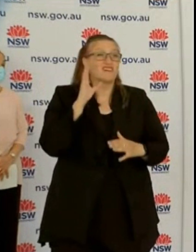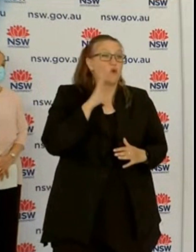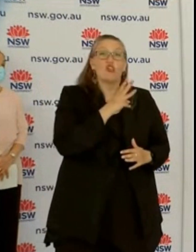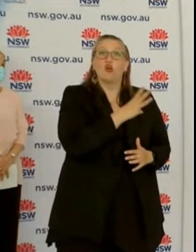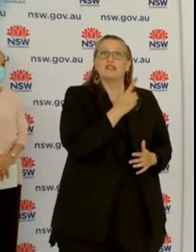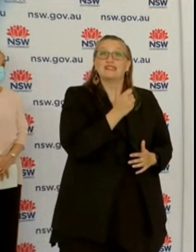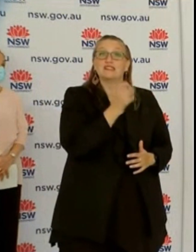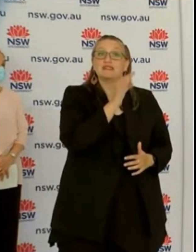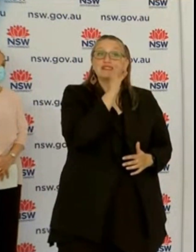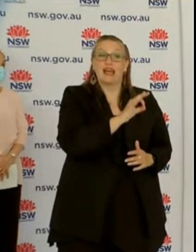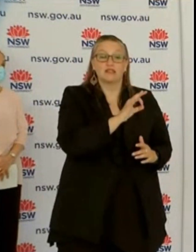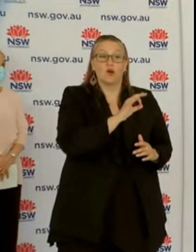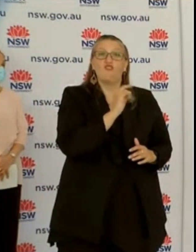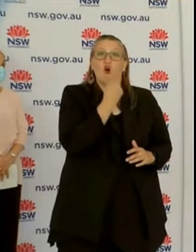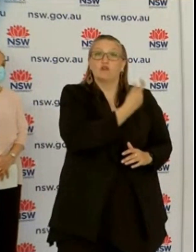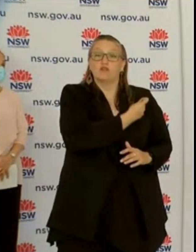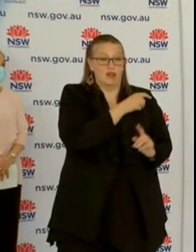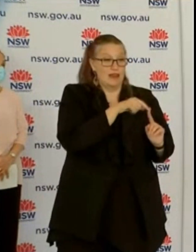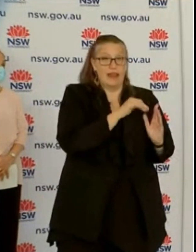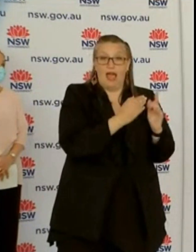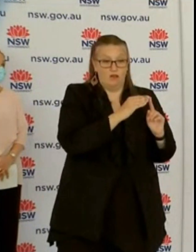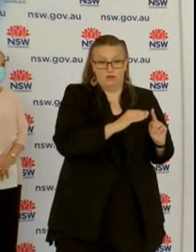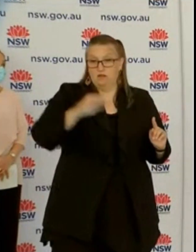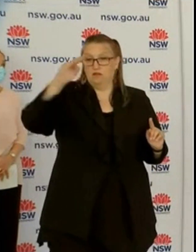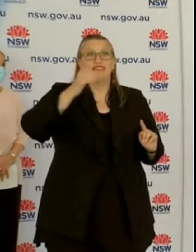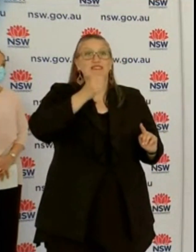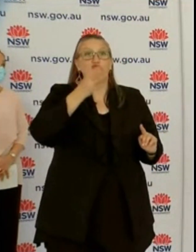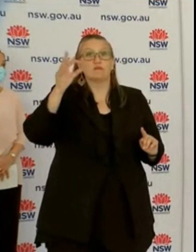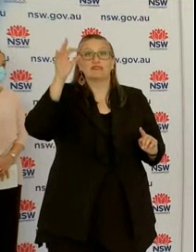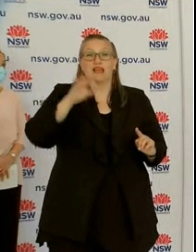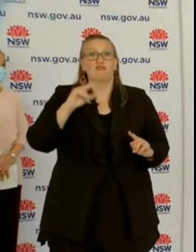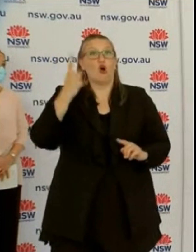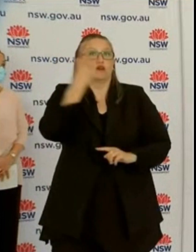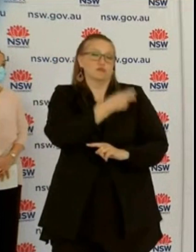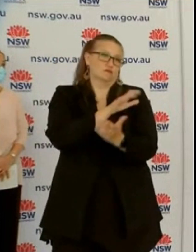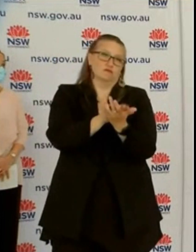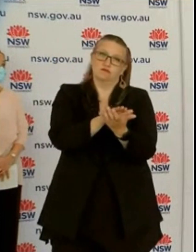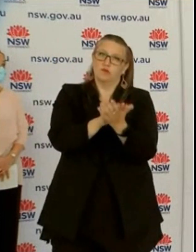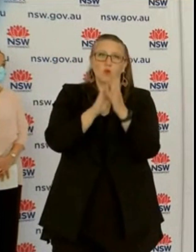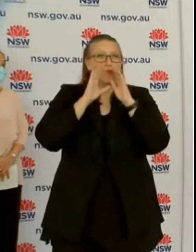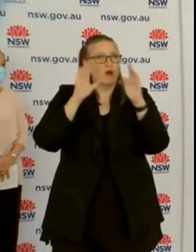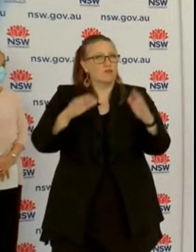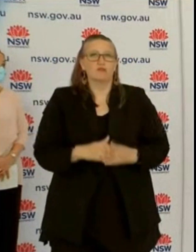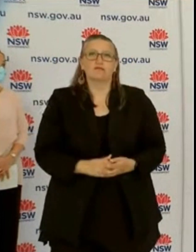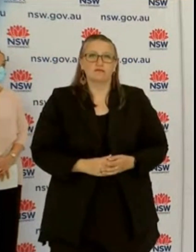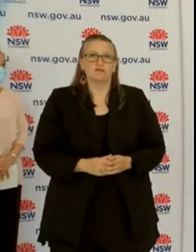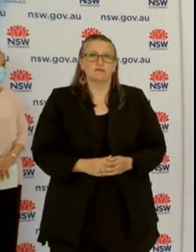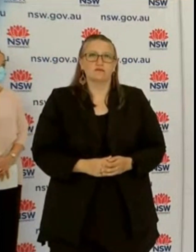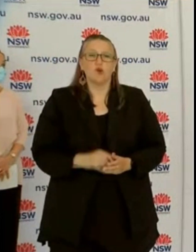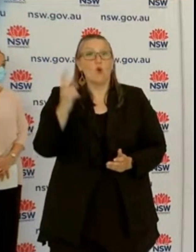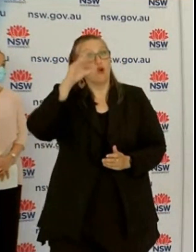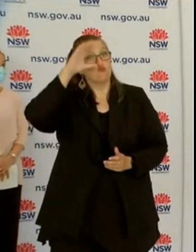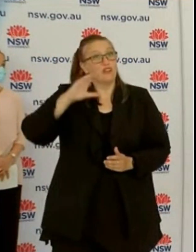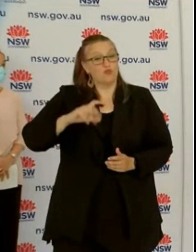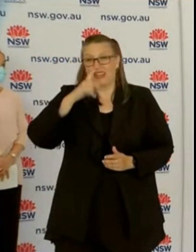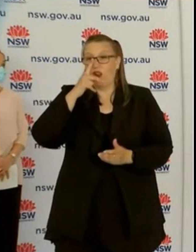from 36% to 63%. And again, a call out to regional rural New South Wales is to get vaccinated. Walk-in clinics without bookings